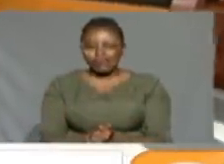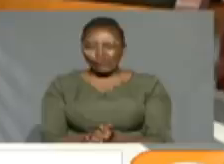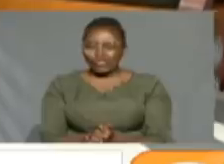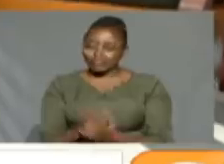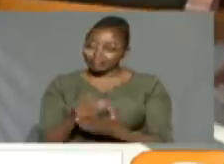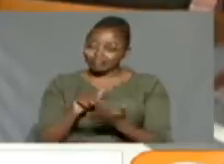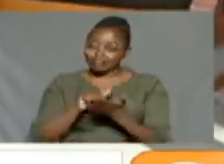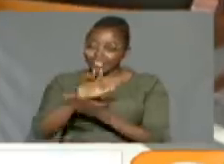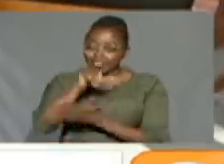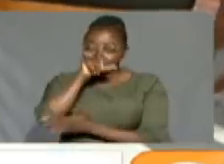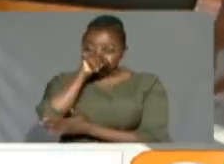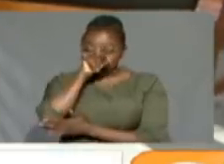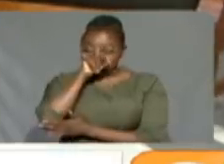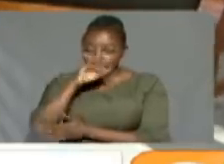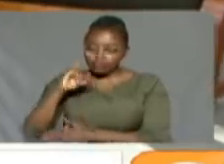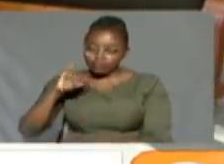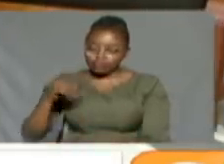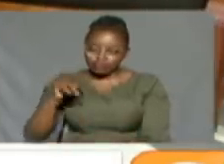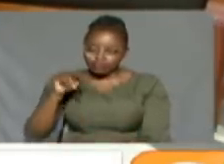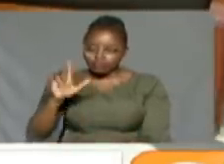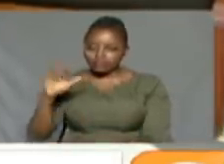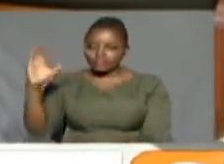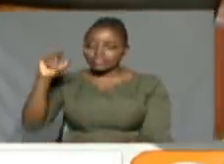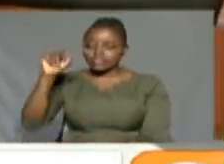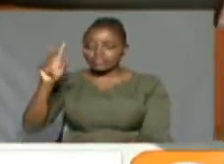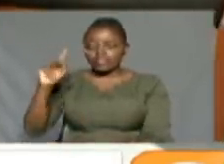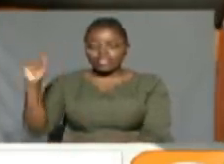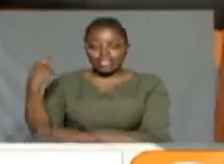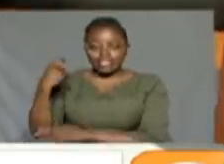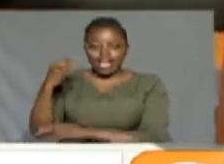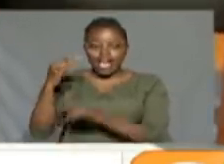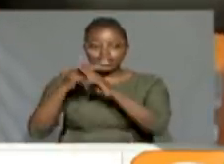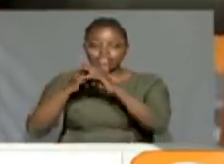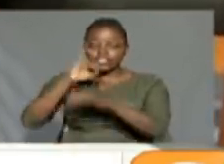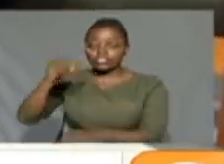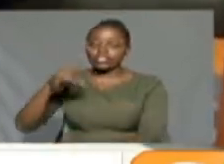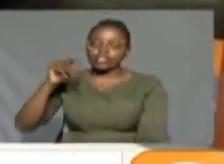Keep tweeting at Koinanga Jeff, at Citizen TV Kenya. Hashtag is